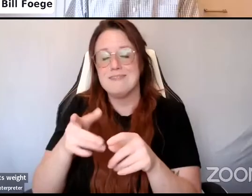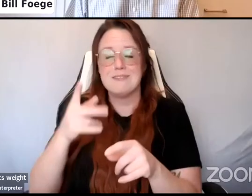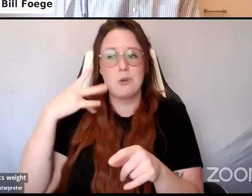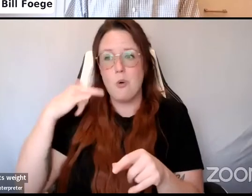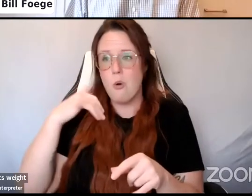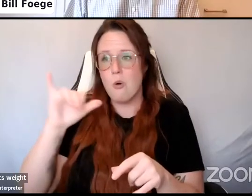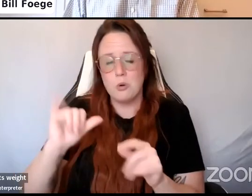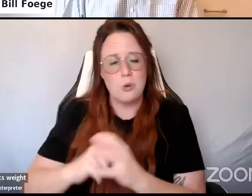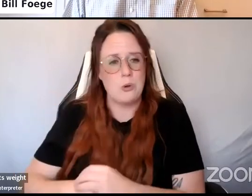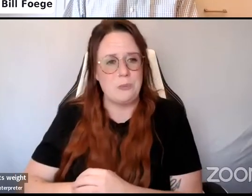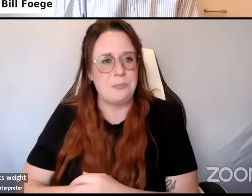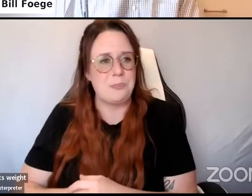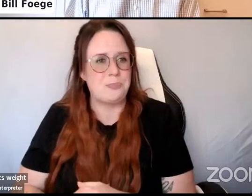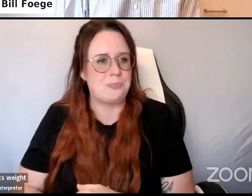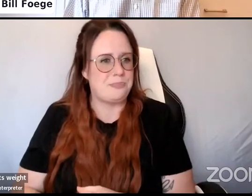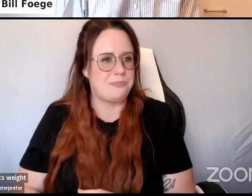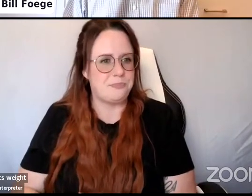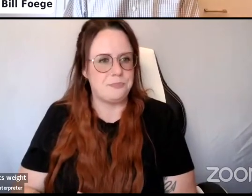foreign